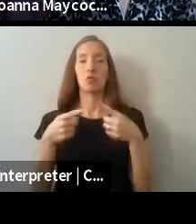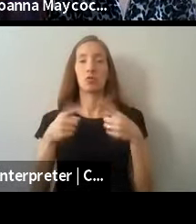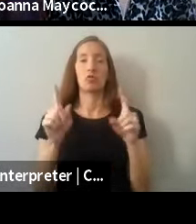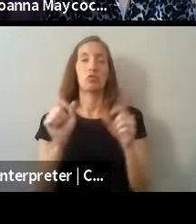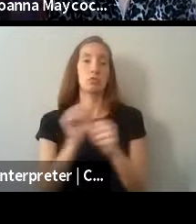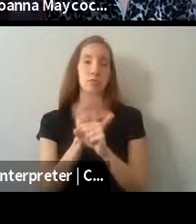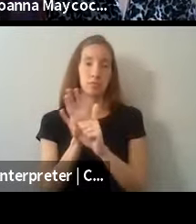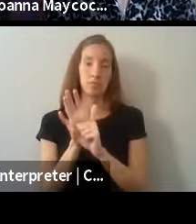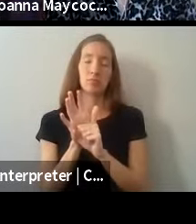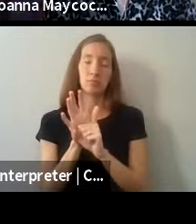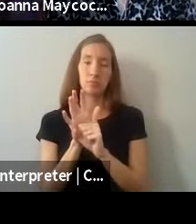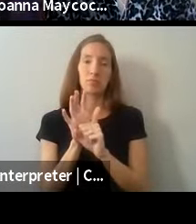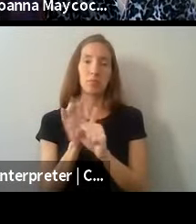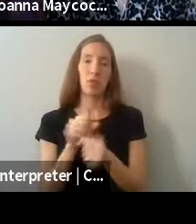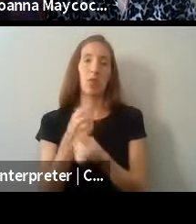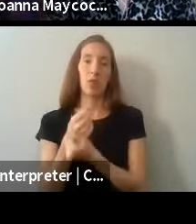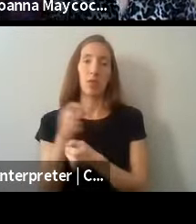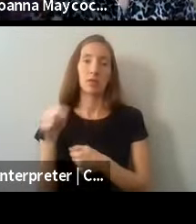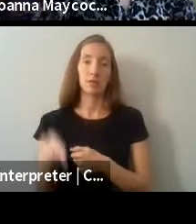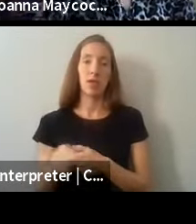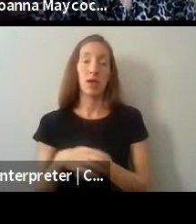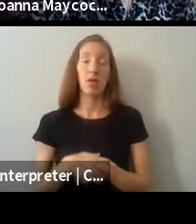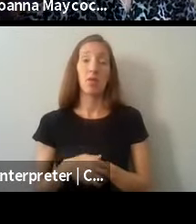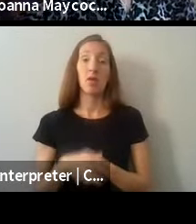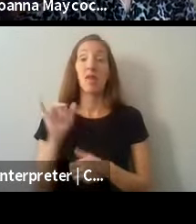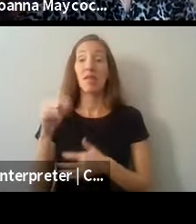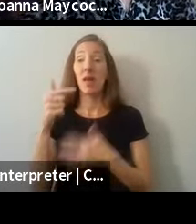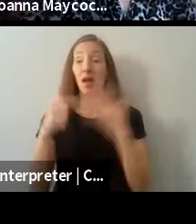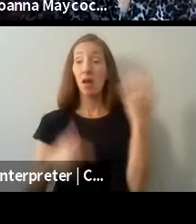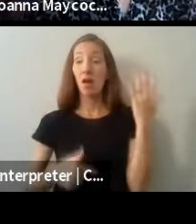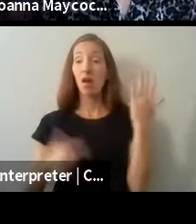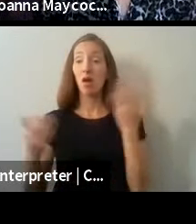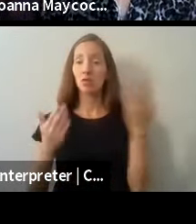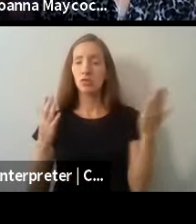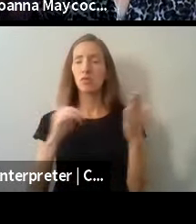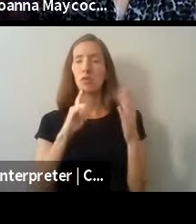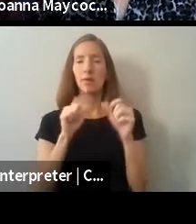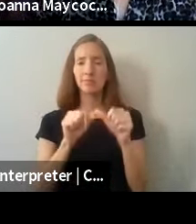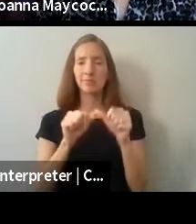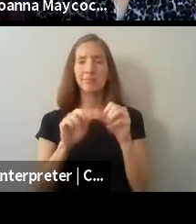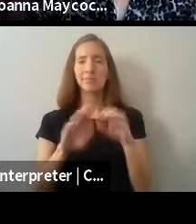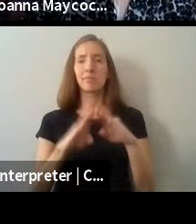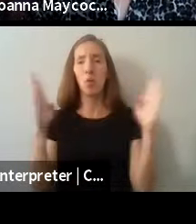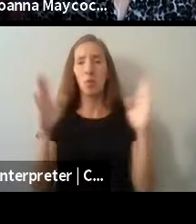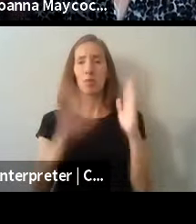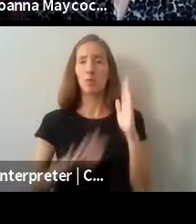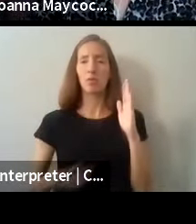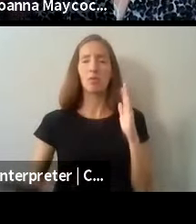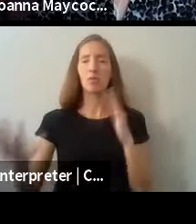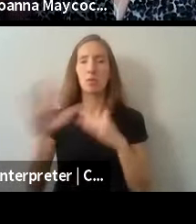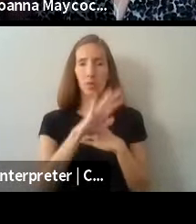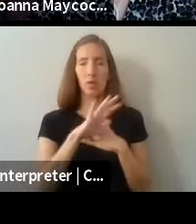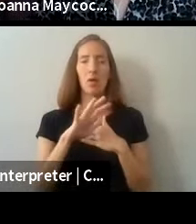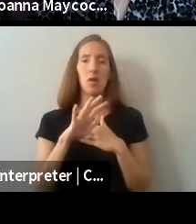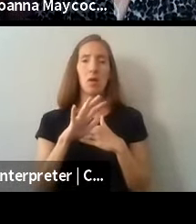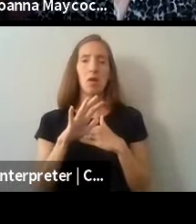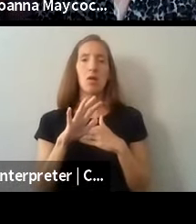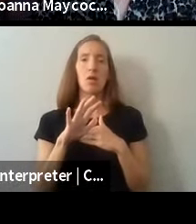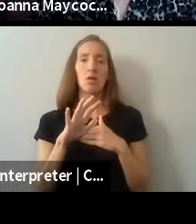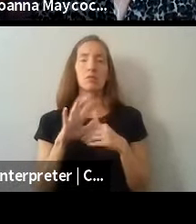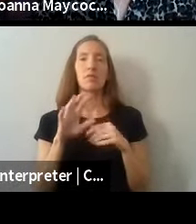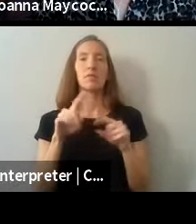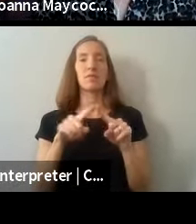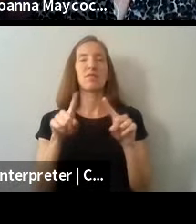these services are also continued across all aspects of